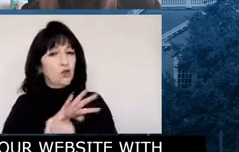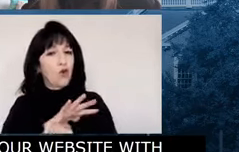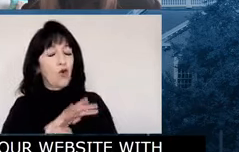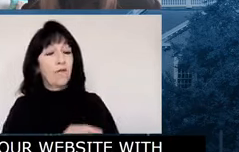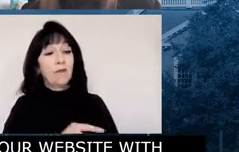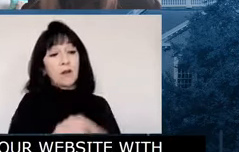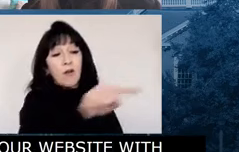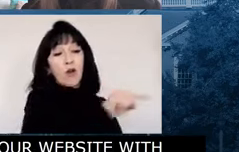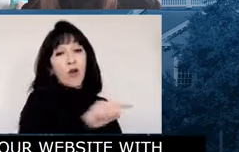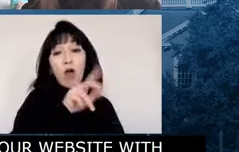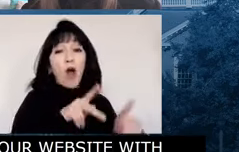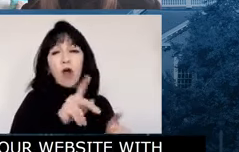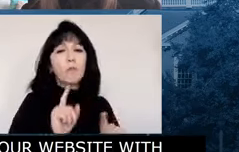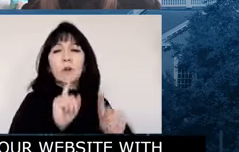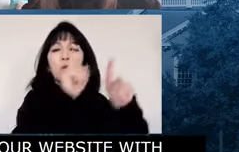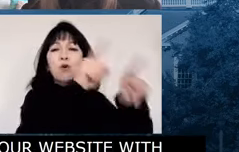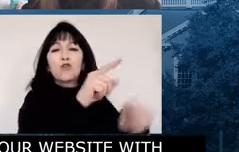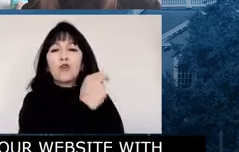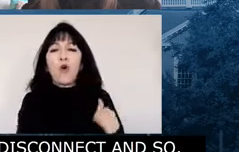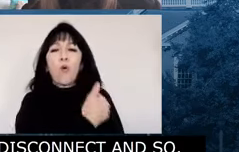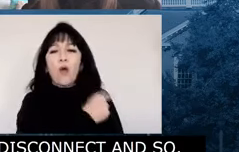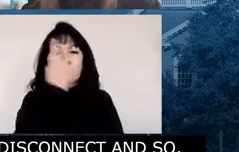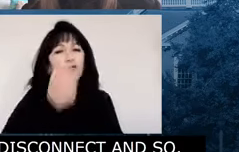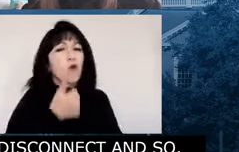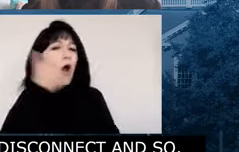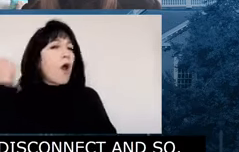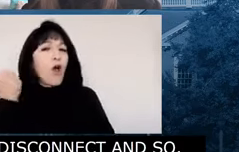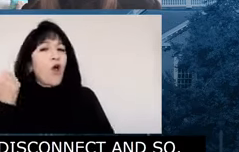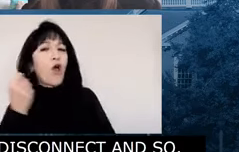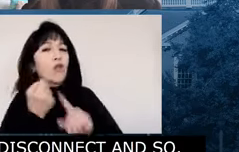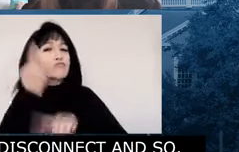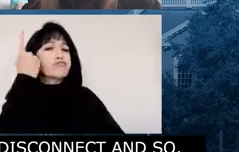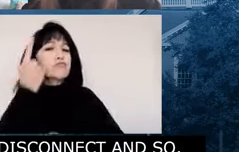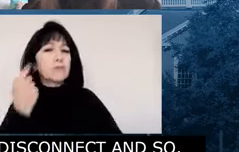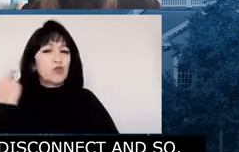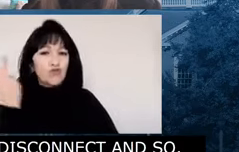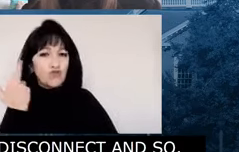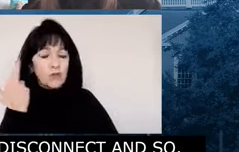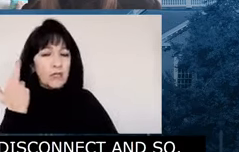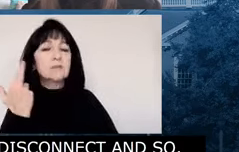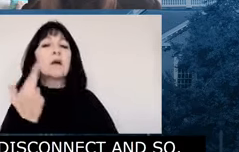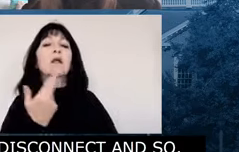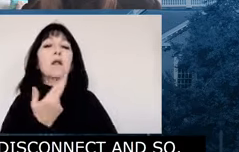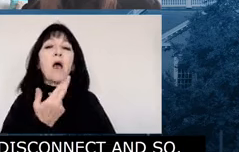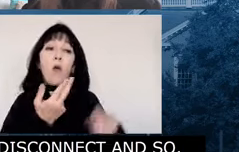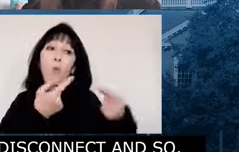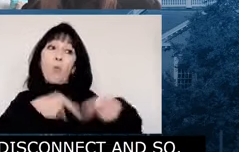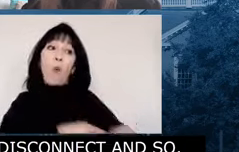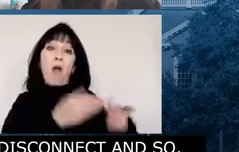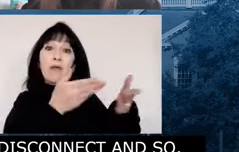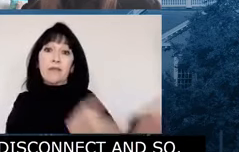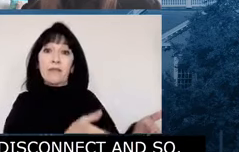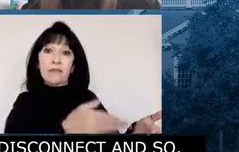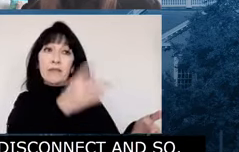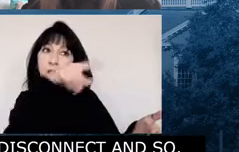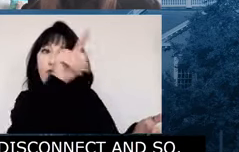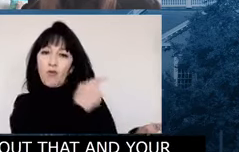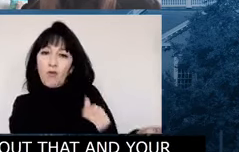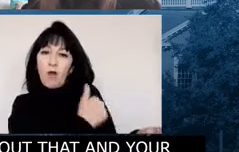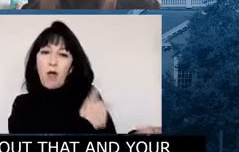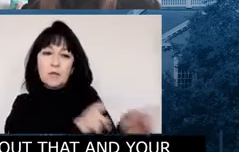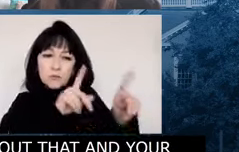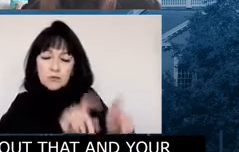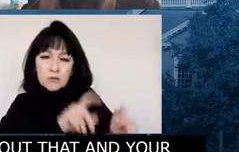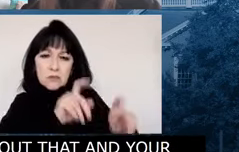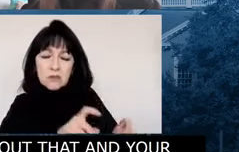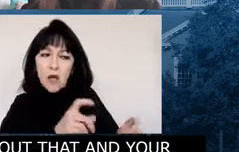asking questions about that. And your point is accurate, where you have some